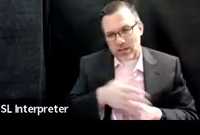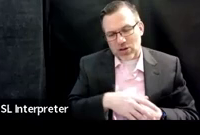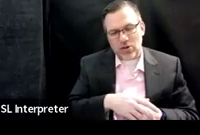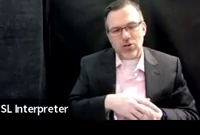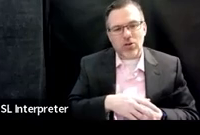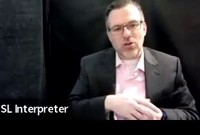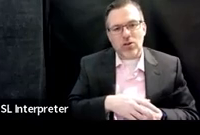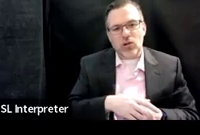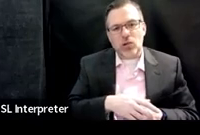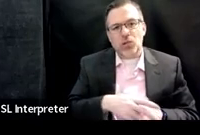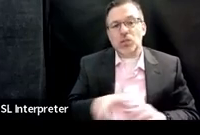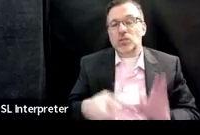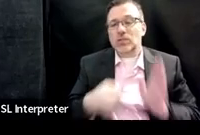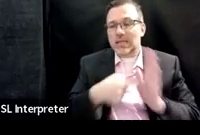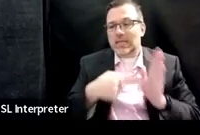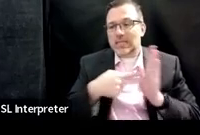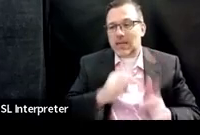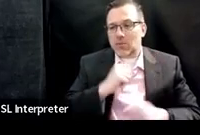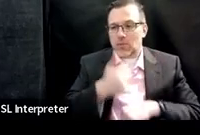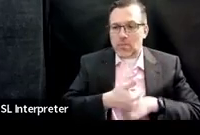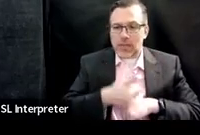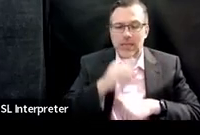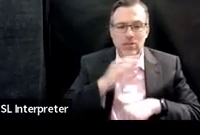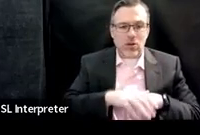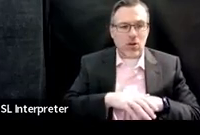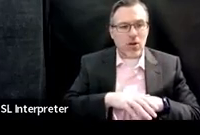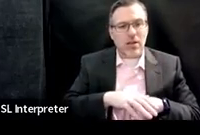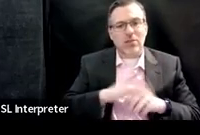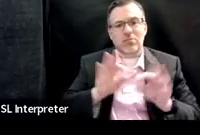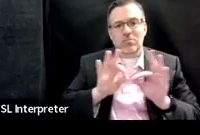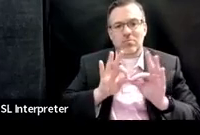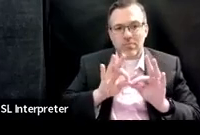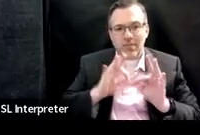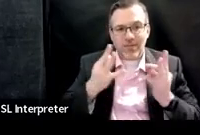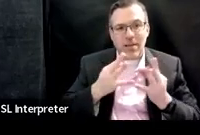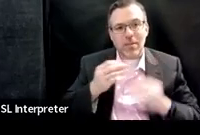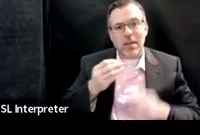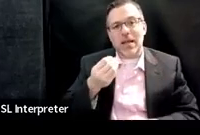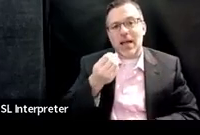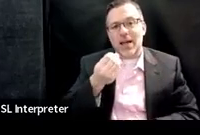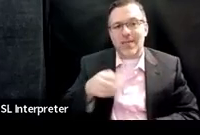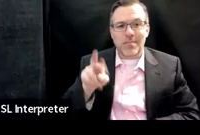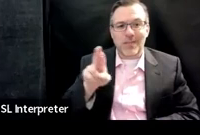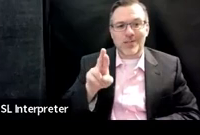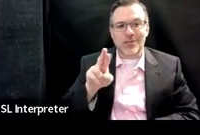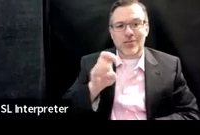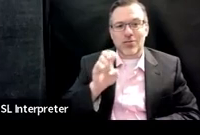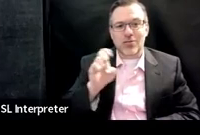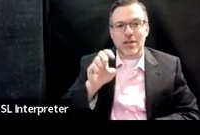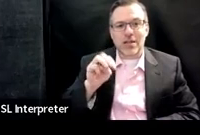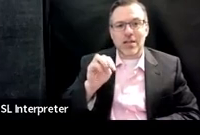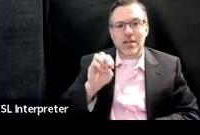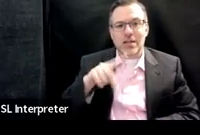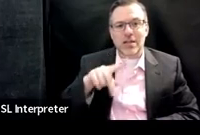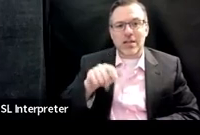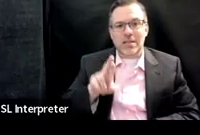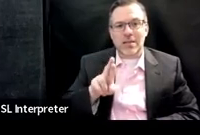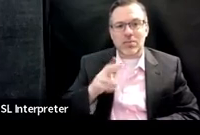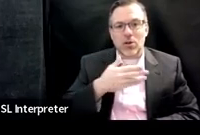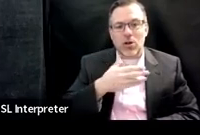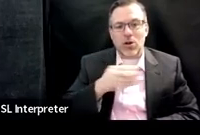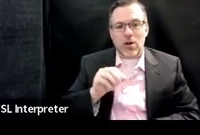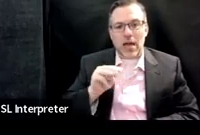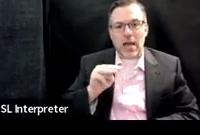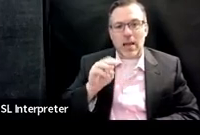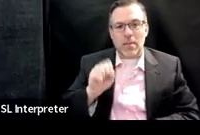then example based on the family of Mr. Exemplar and Ms. True, and their child